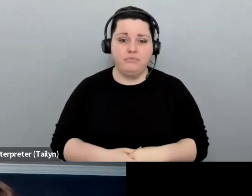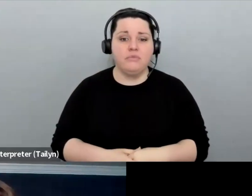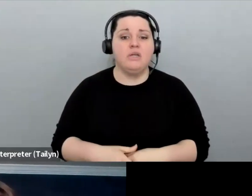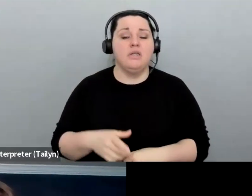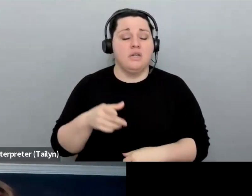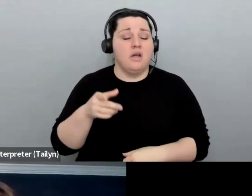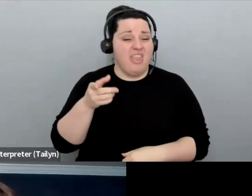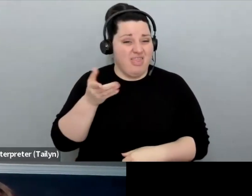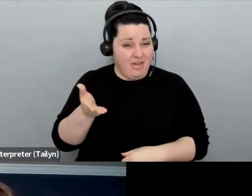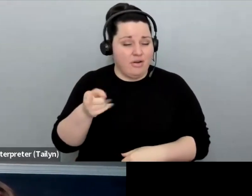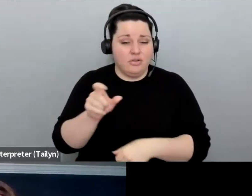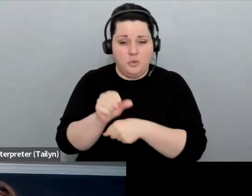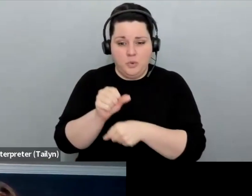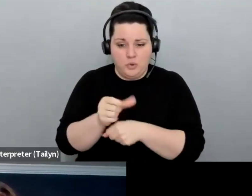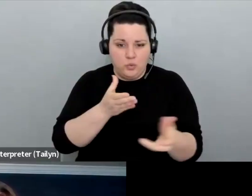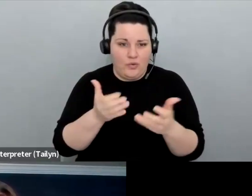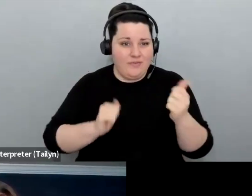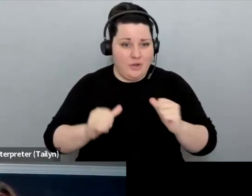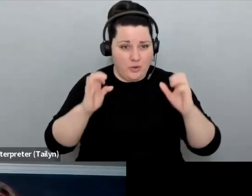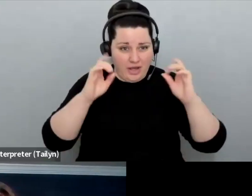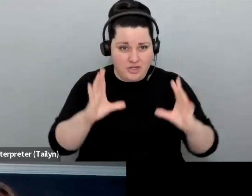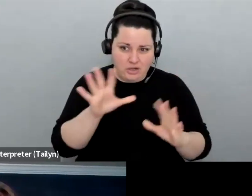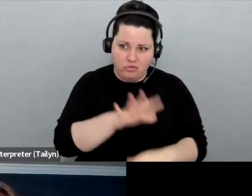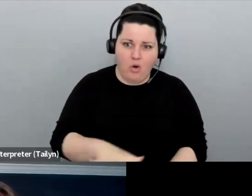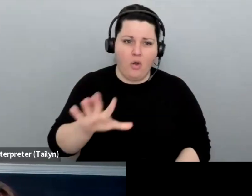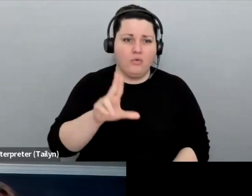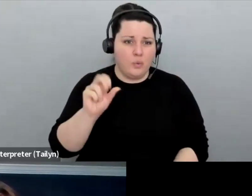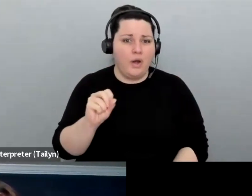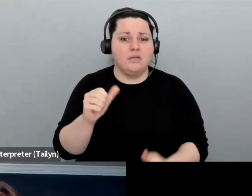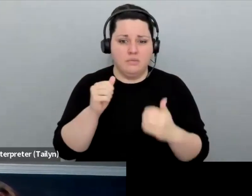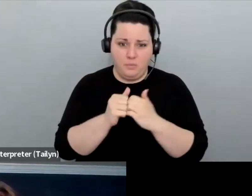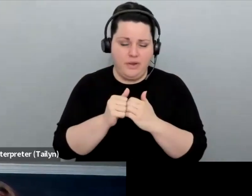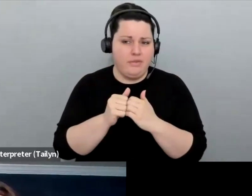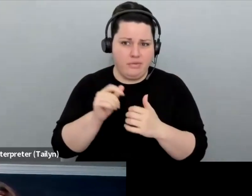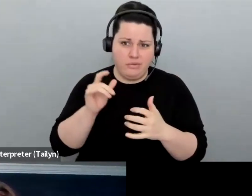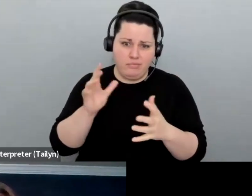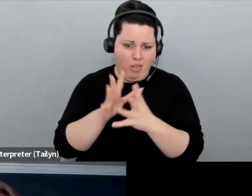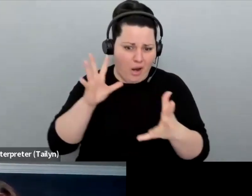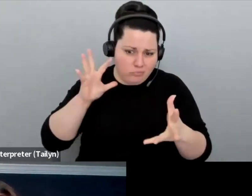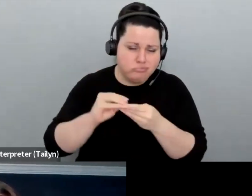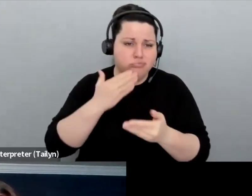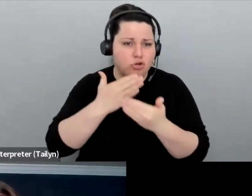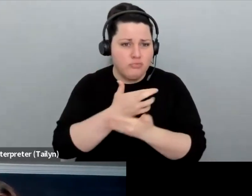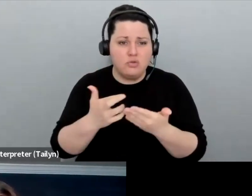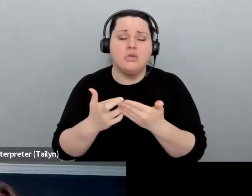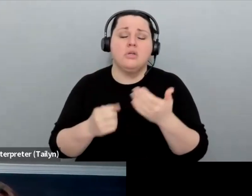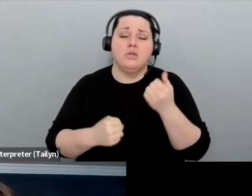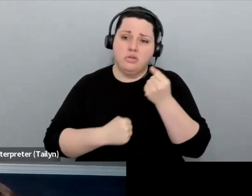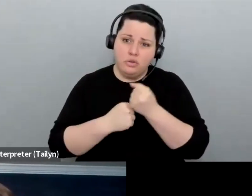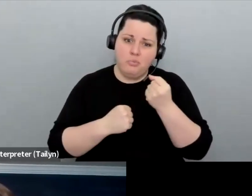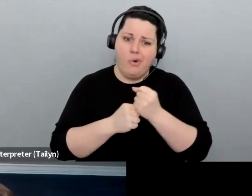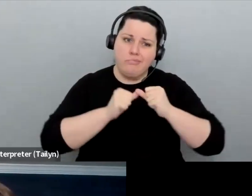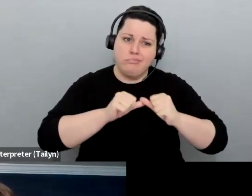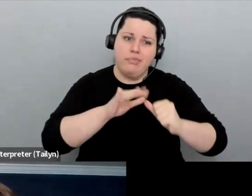to serve theater educators across the United States with comprehensive resources to build, support, and sustain